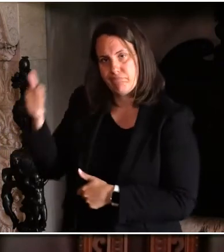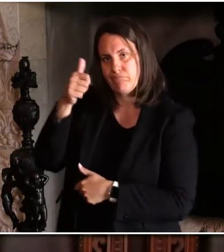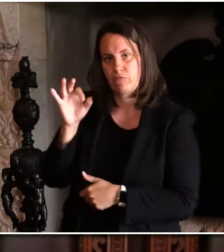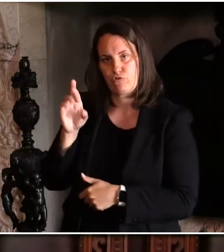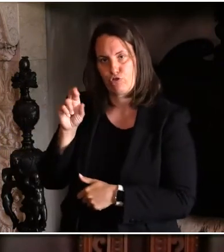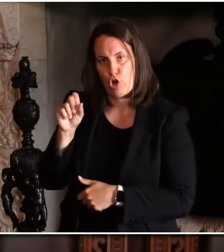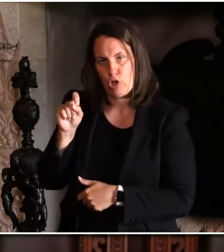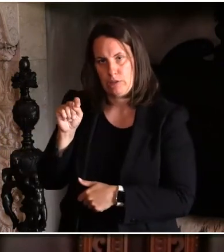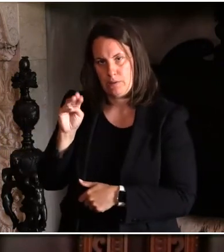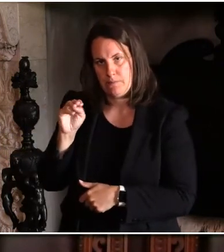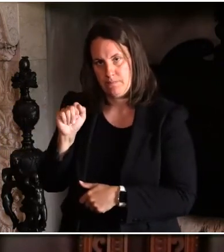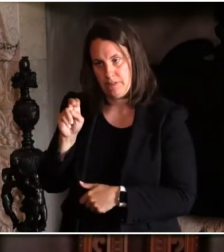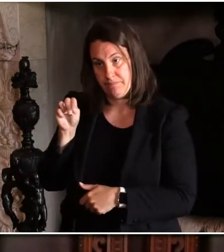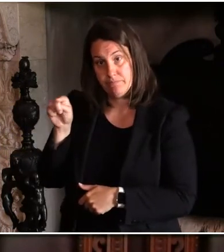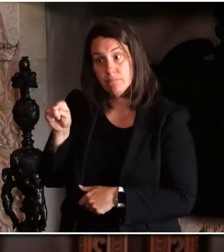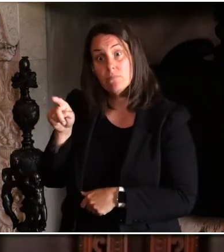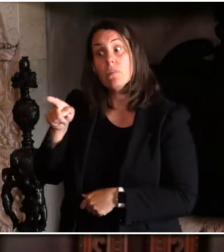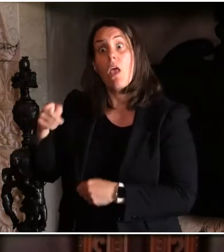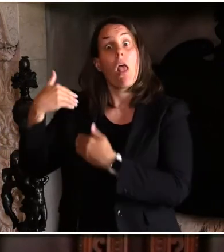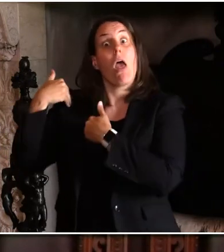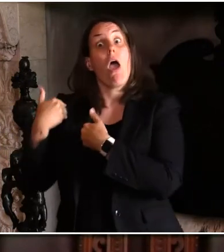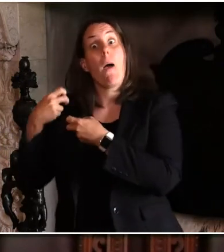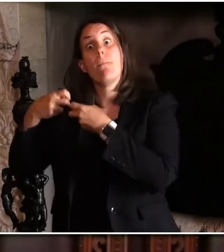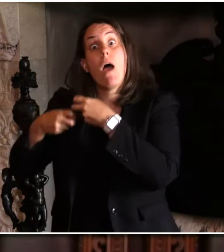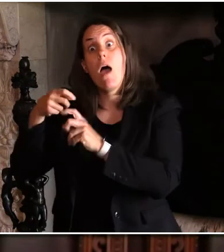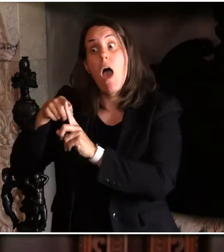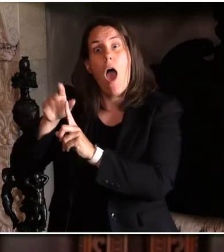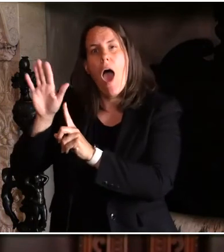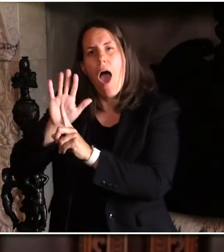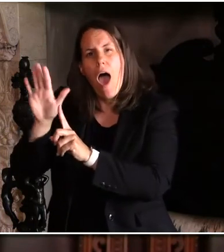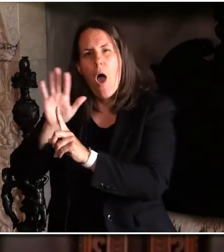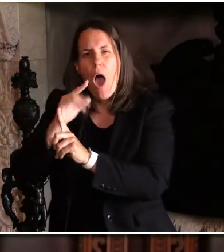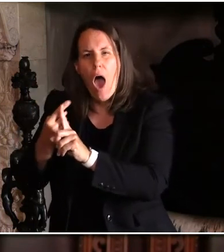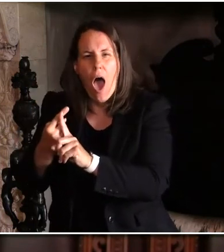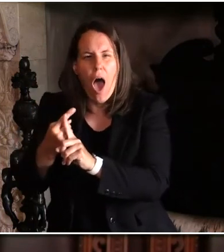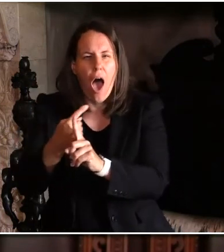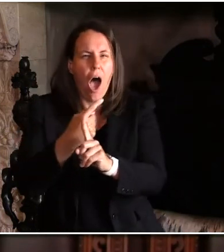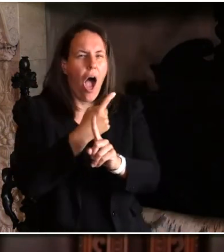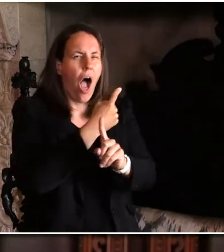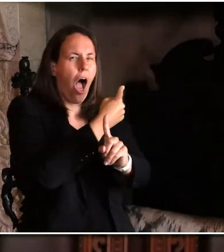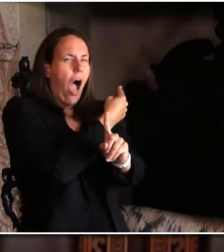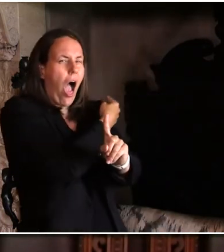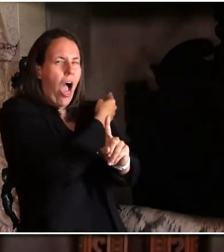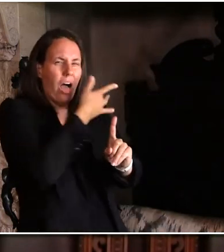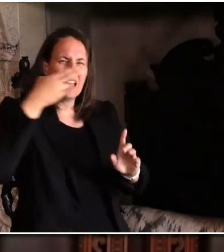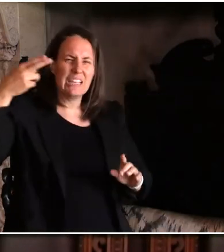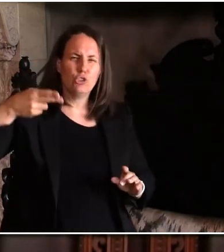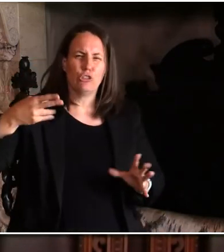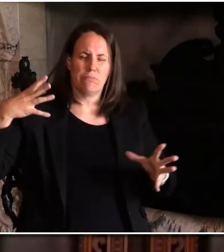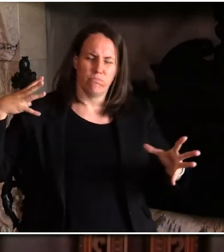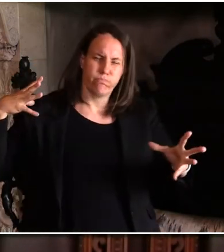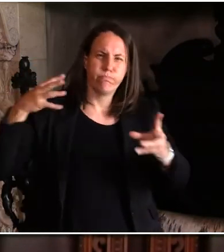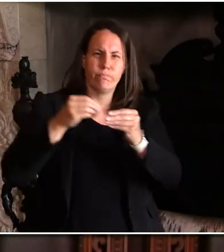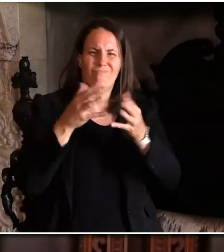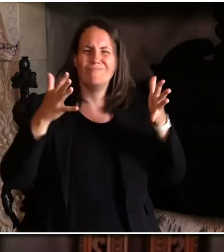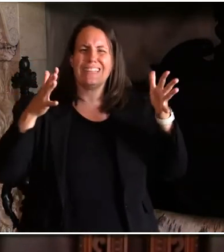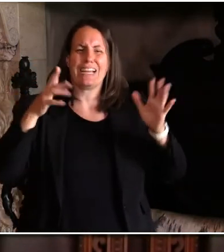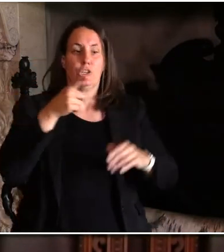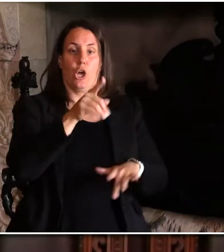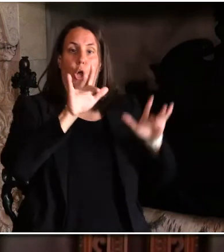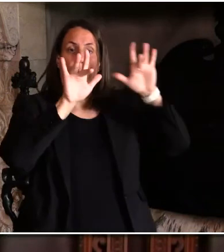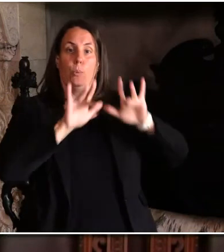and we will continue to add staff, as much staff as possible, to make sure that we get those